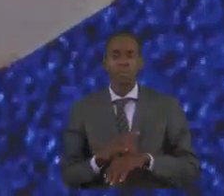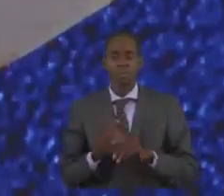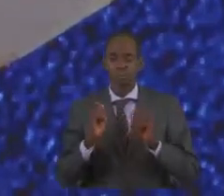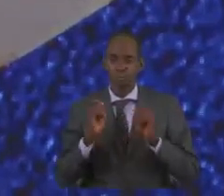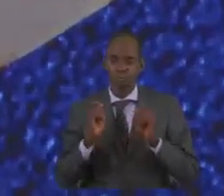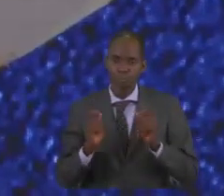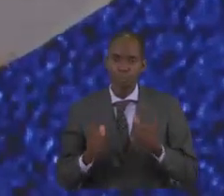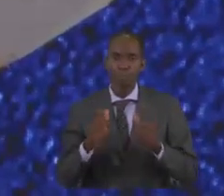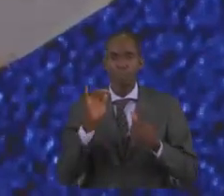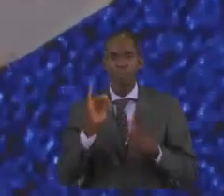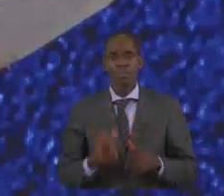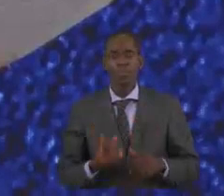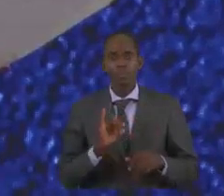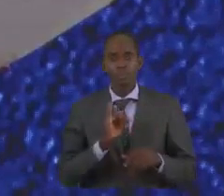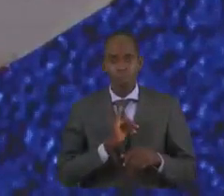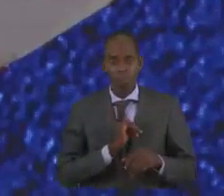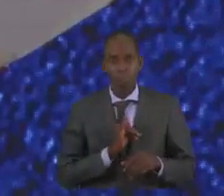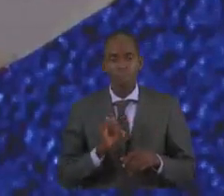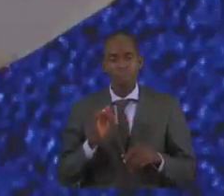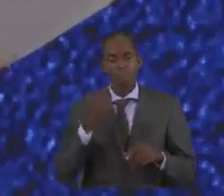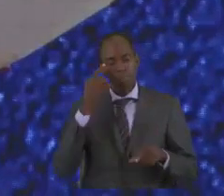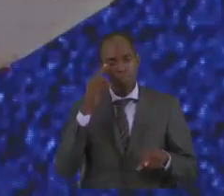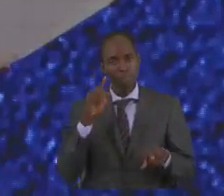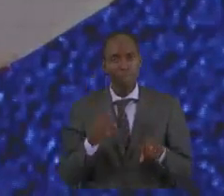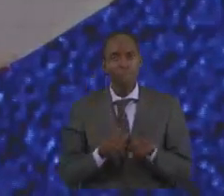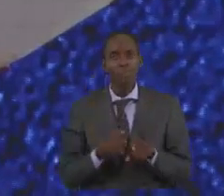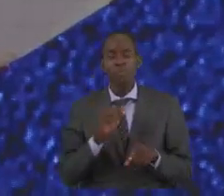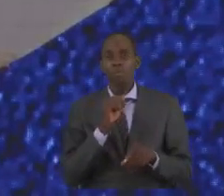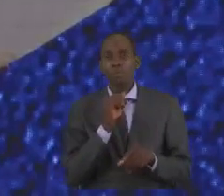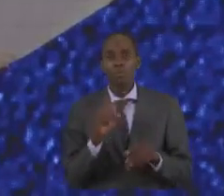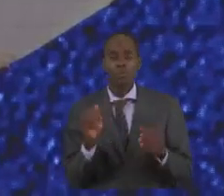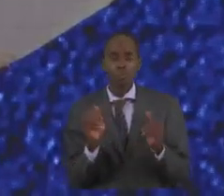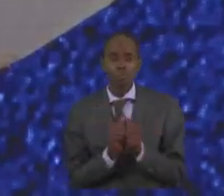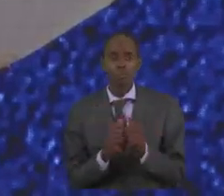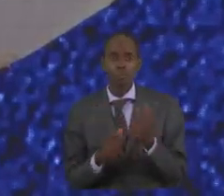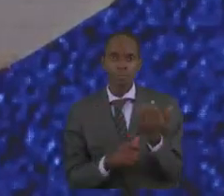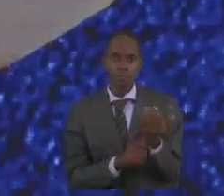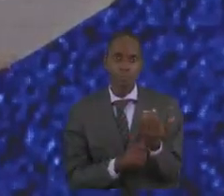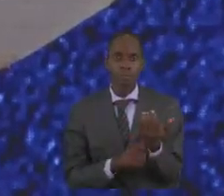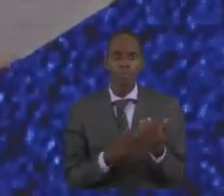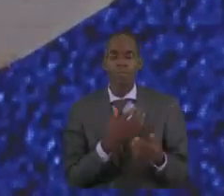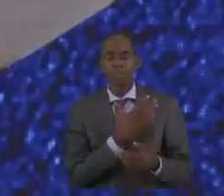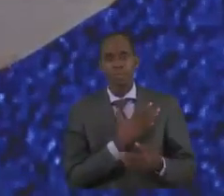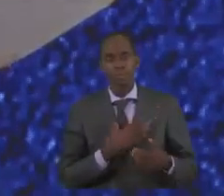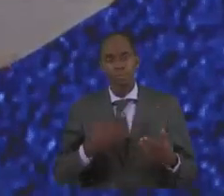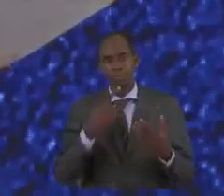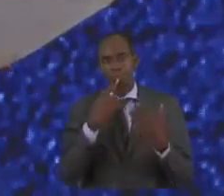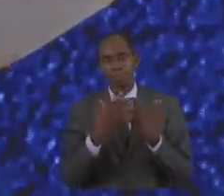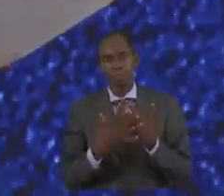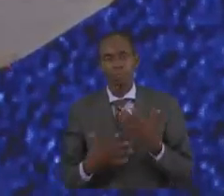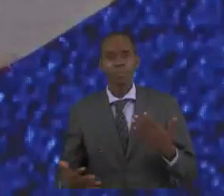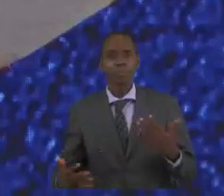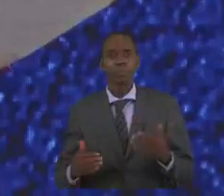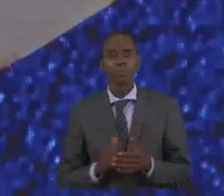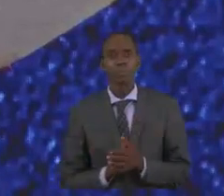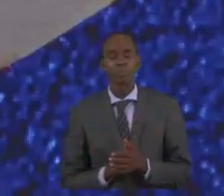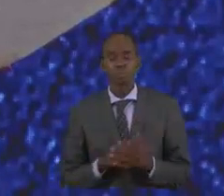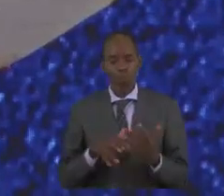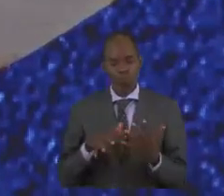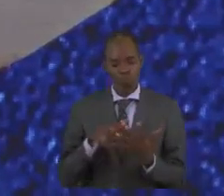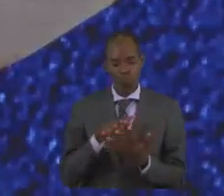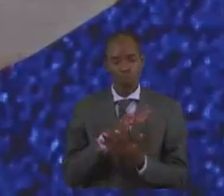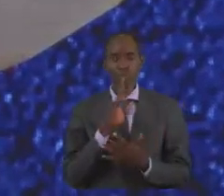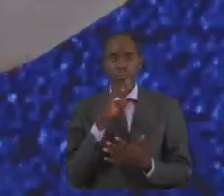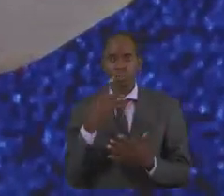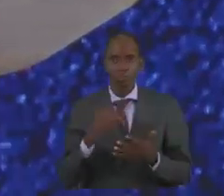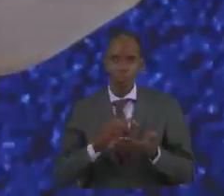immediately I conferred not with flesh and blood. Those are the